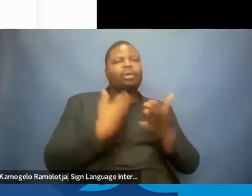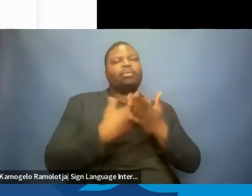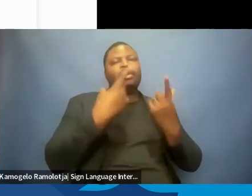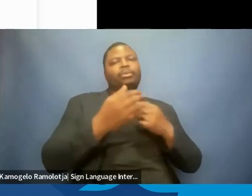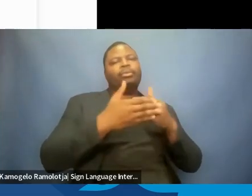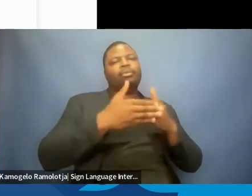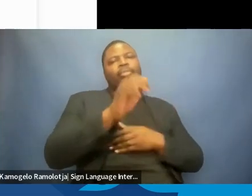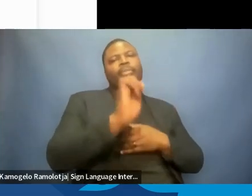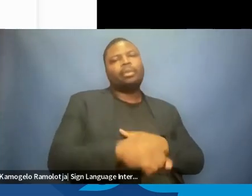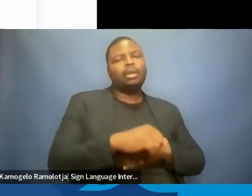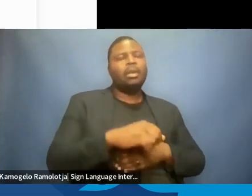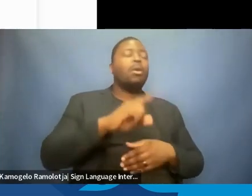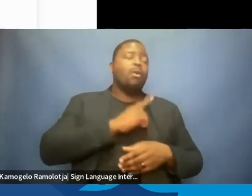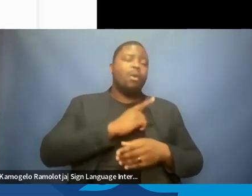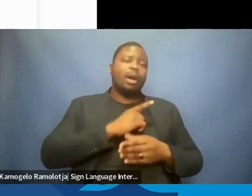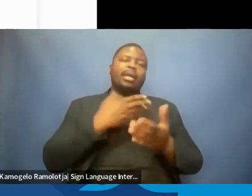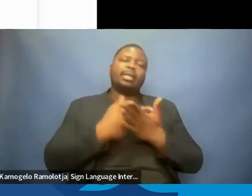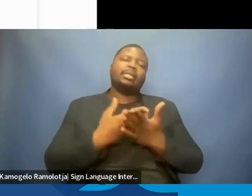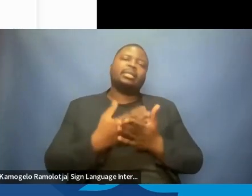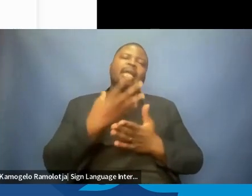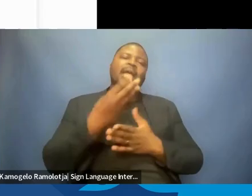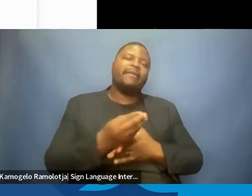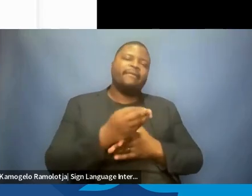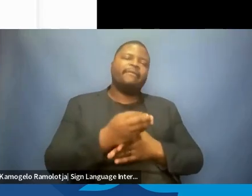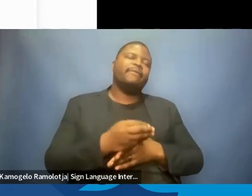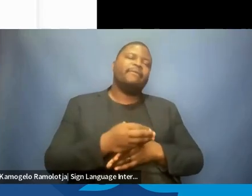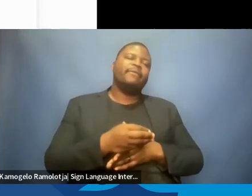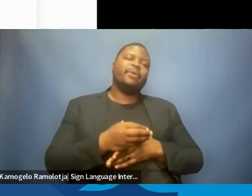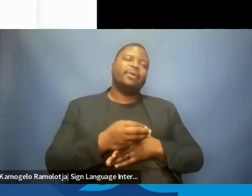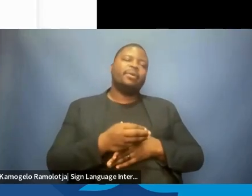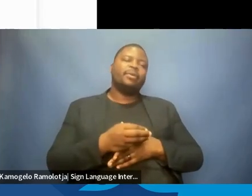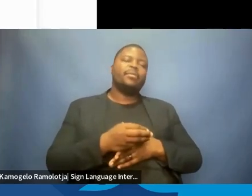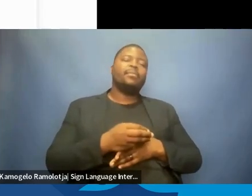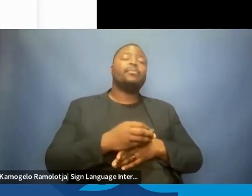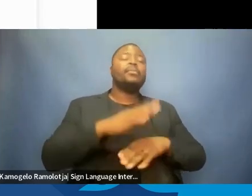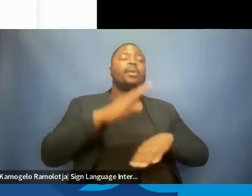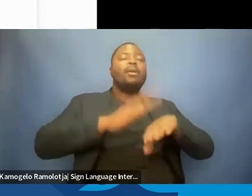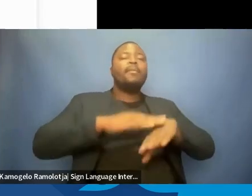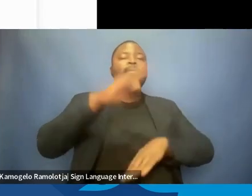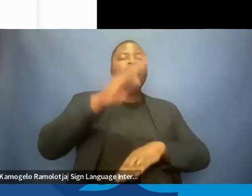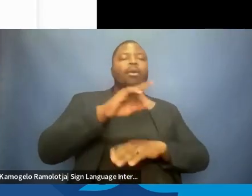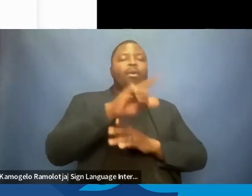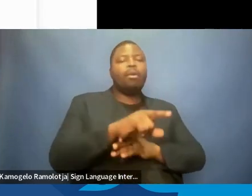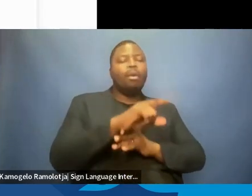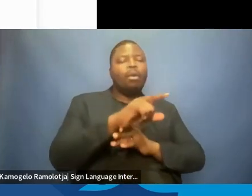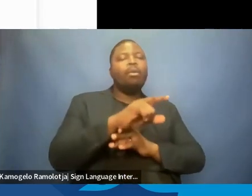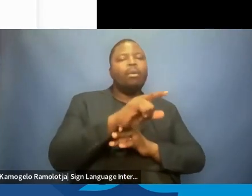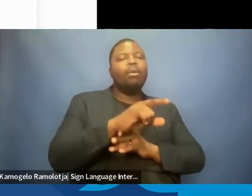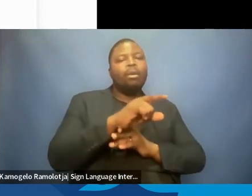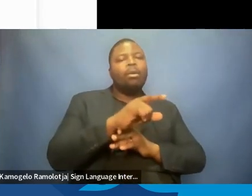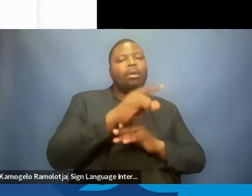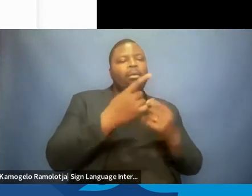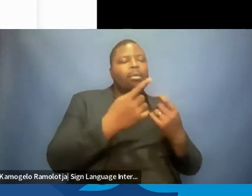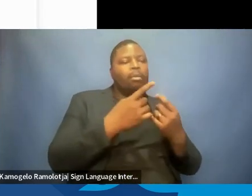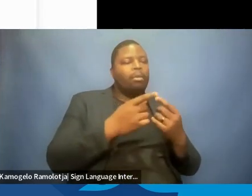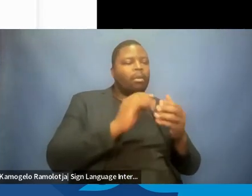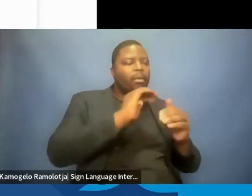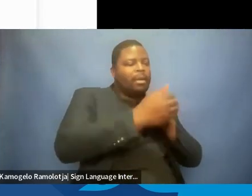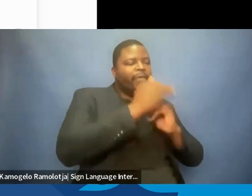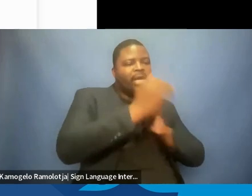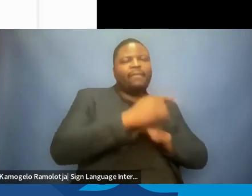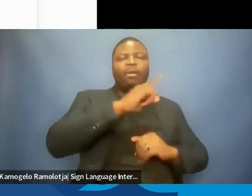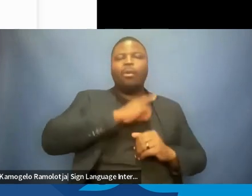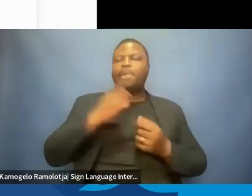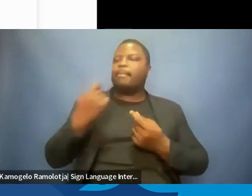other sources, including research grants, donor organizations, and other academic collaboration. And this allows us to